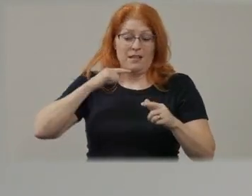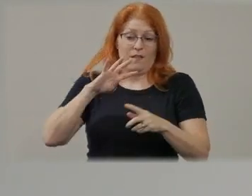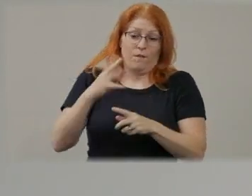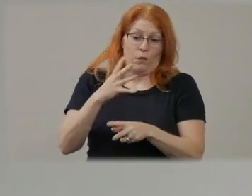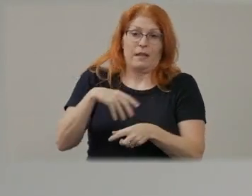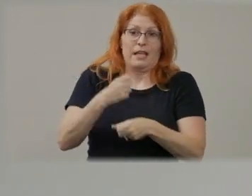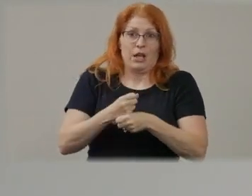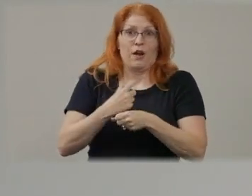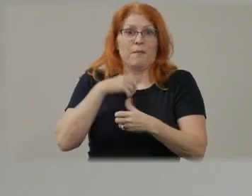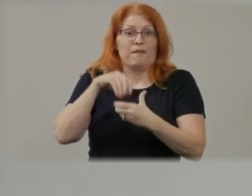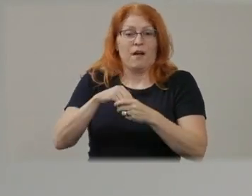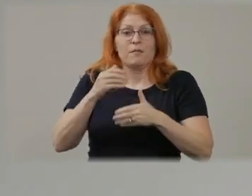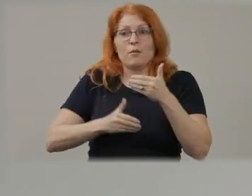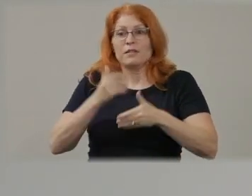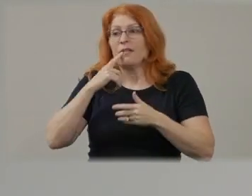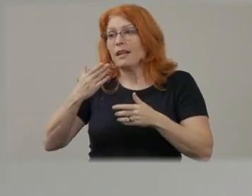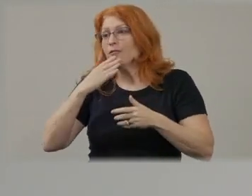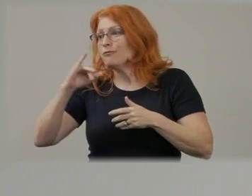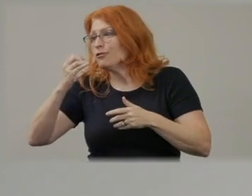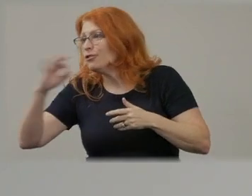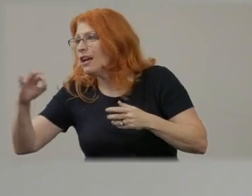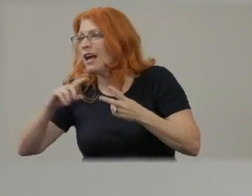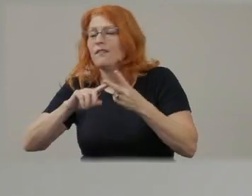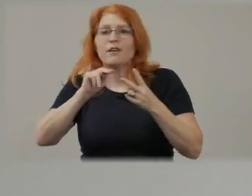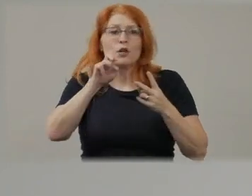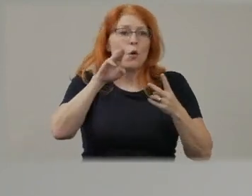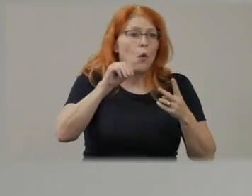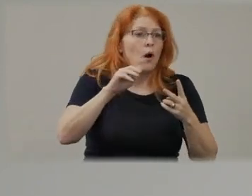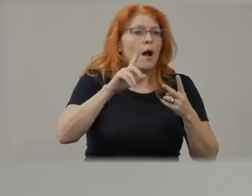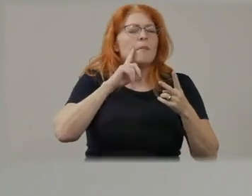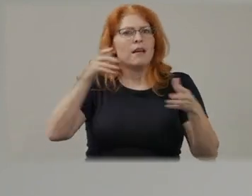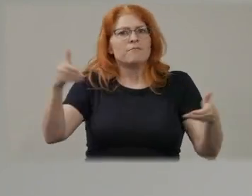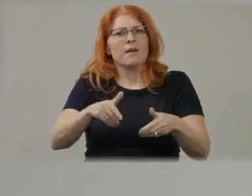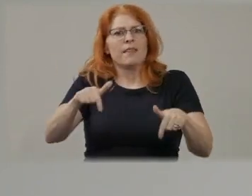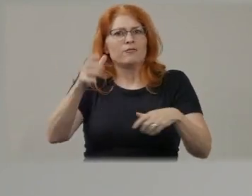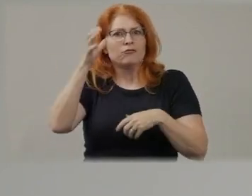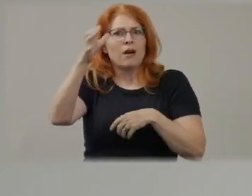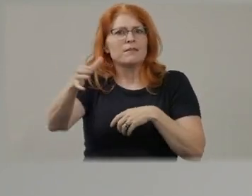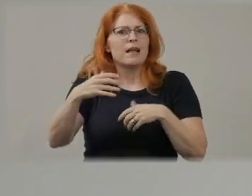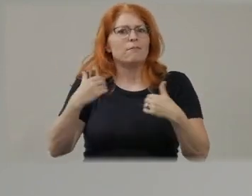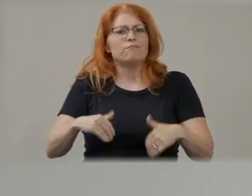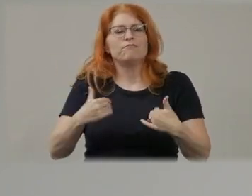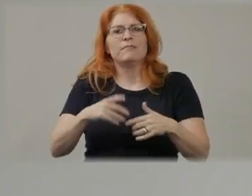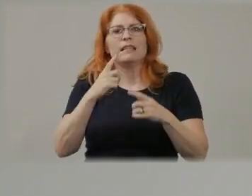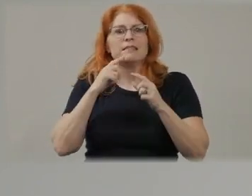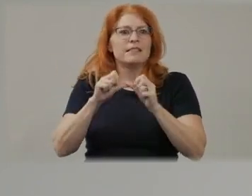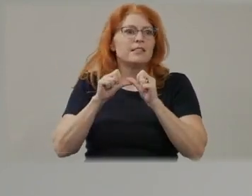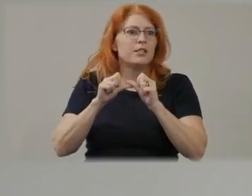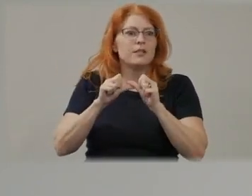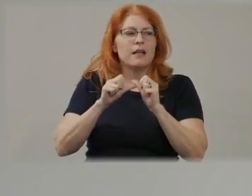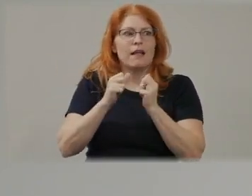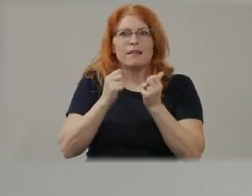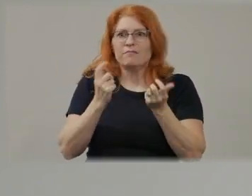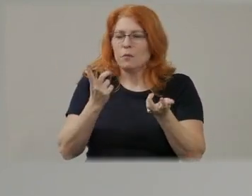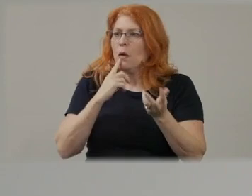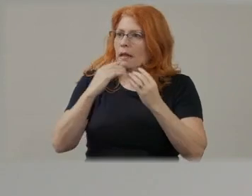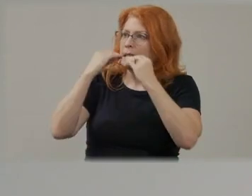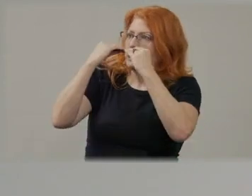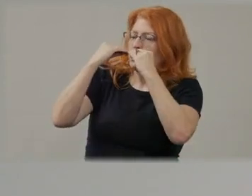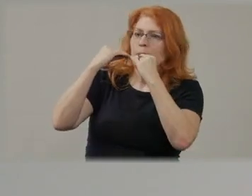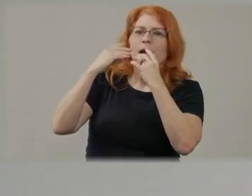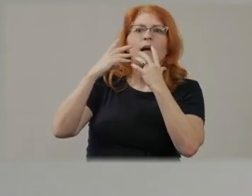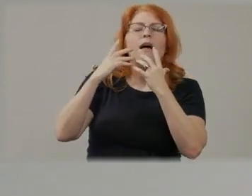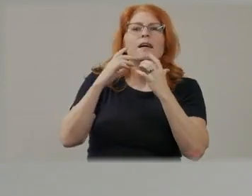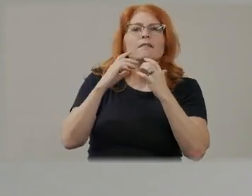this process. So thank you to Jeff, to Norm, who really introduced me to this concept, who've continuously been really teaching me